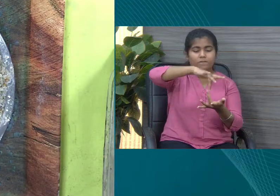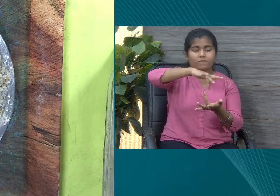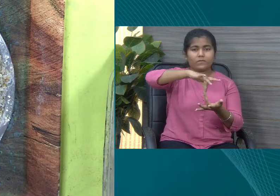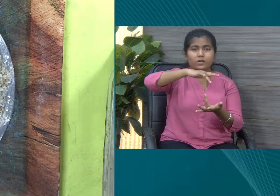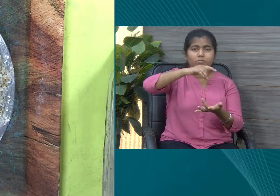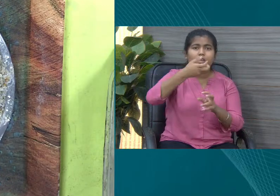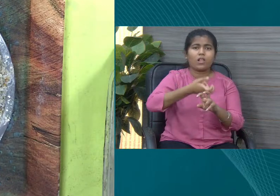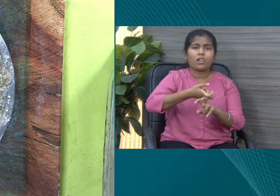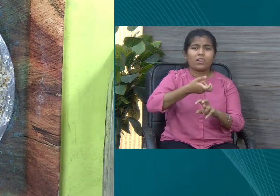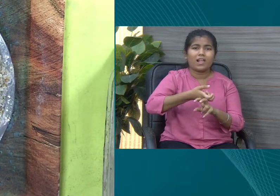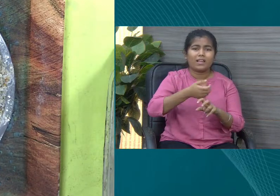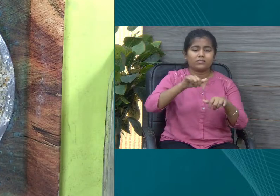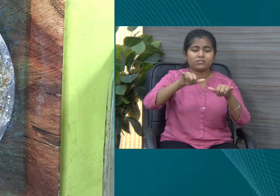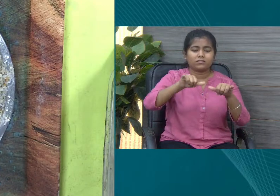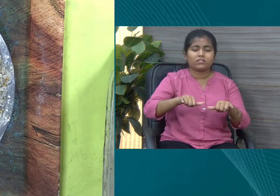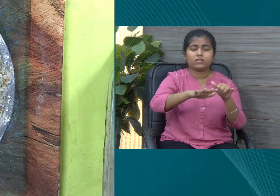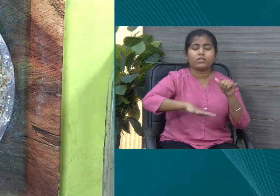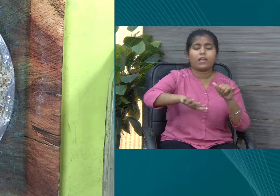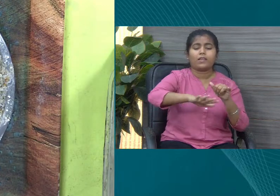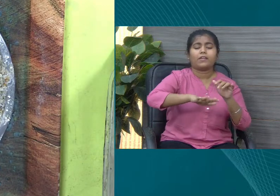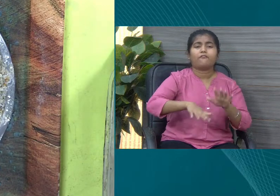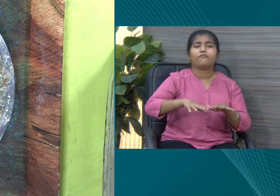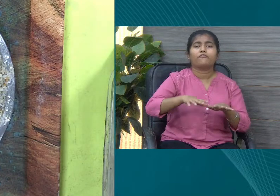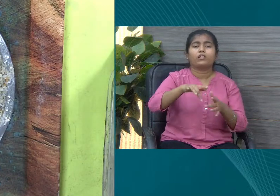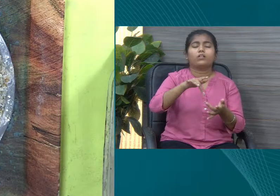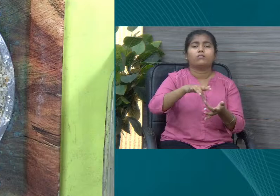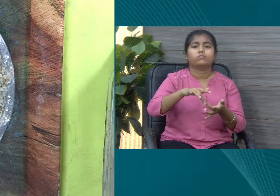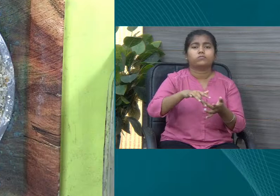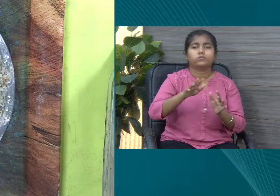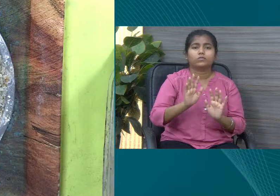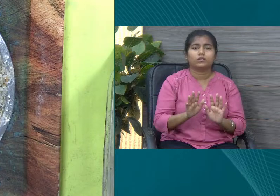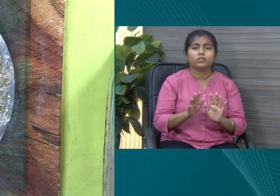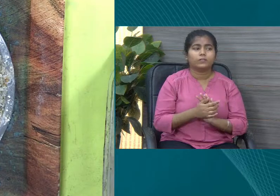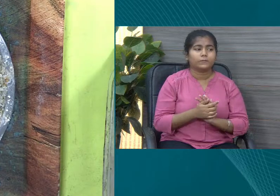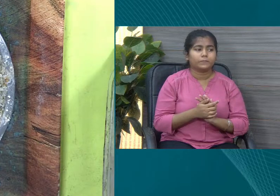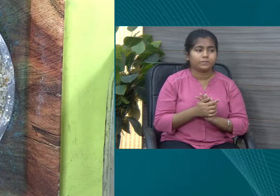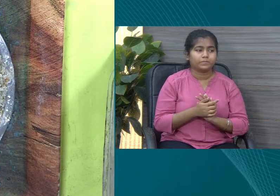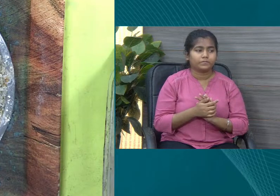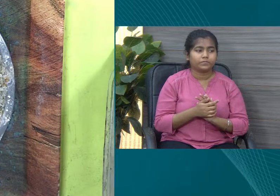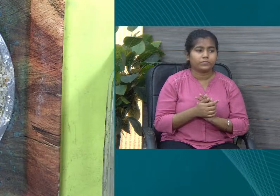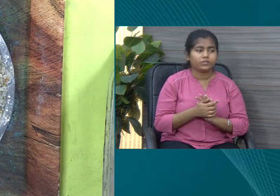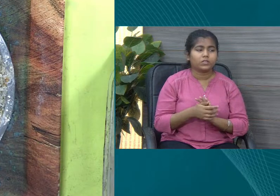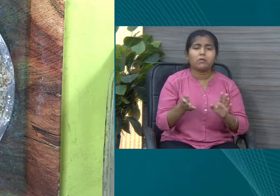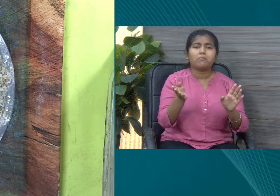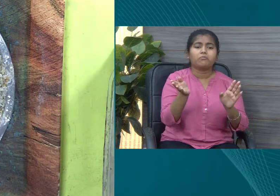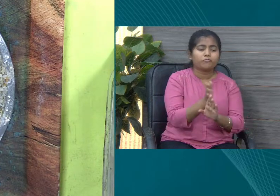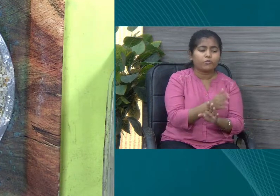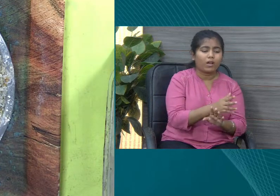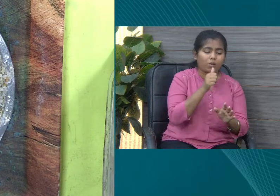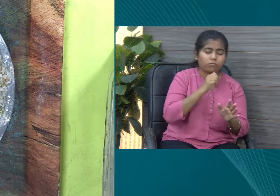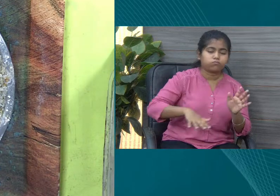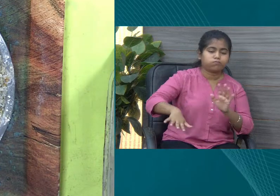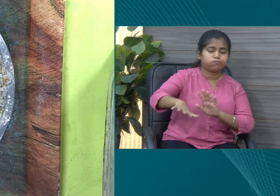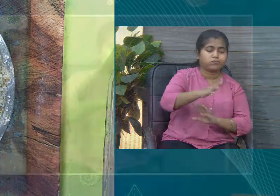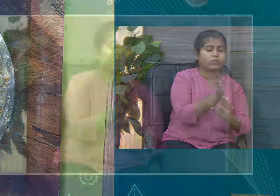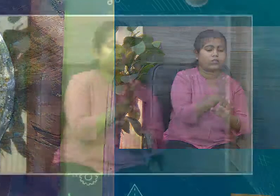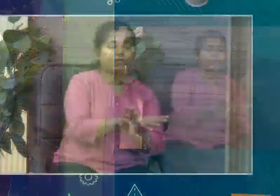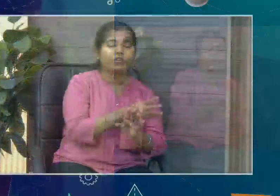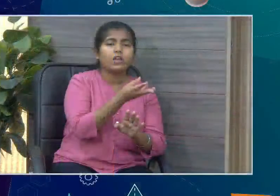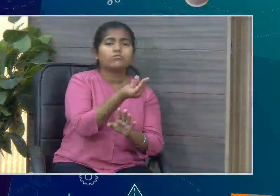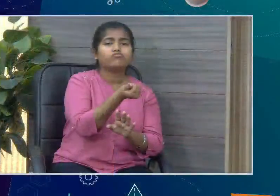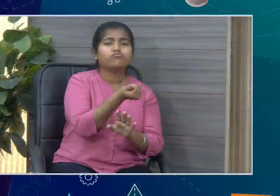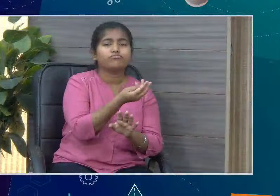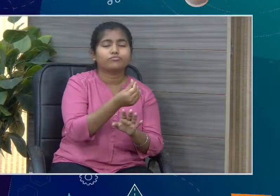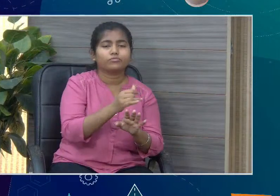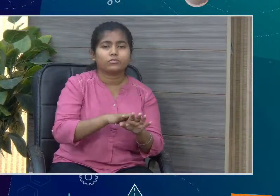well. And there is on the seashore we have sand. If we put our foot over here or hand over here, we